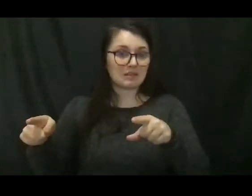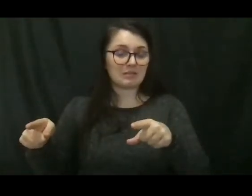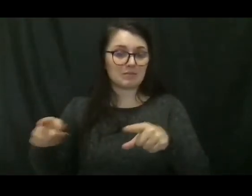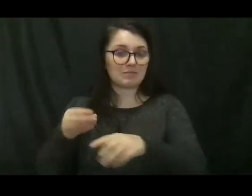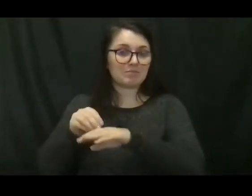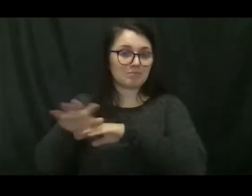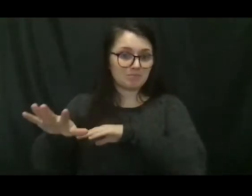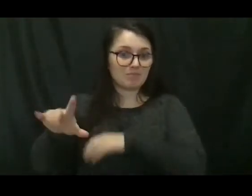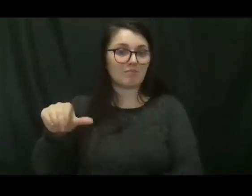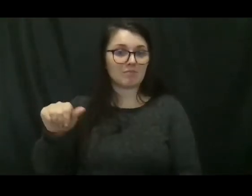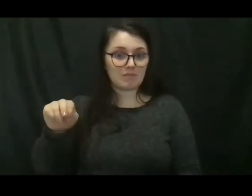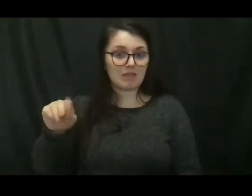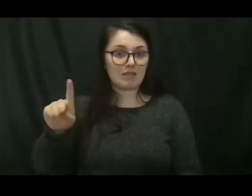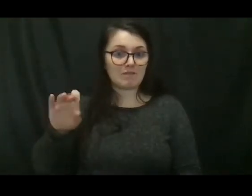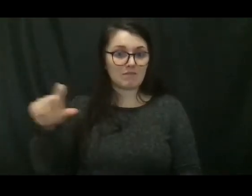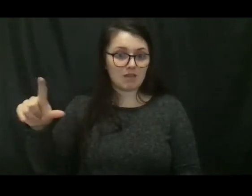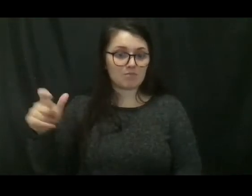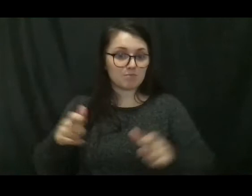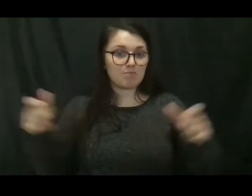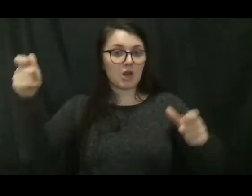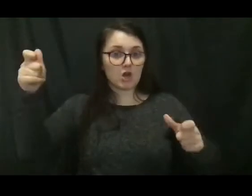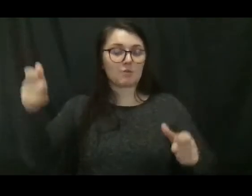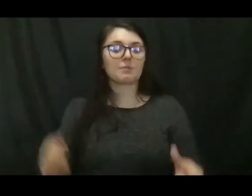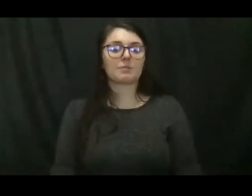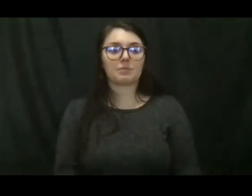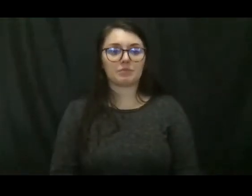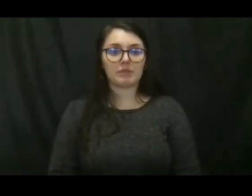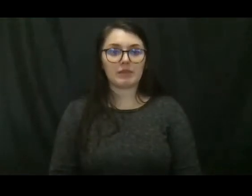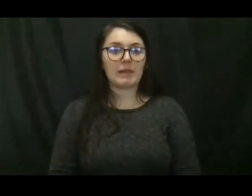activity of our community, we've actually been able to